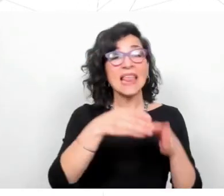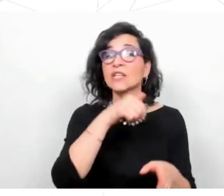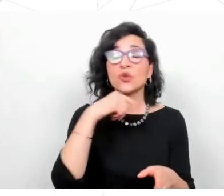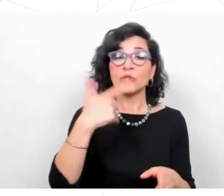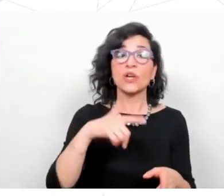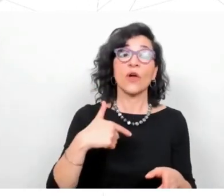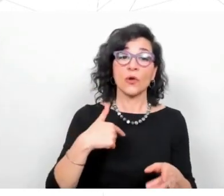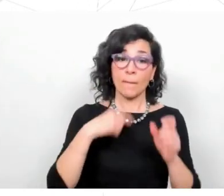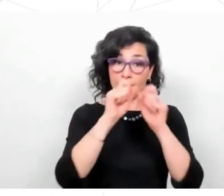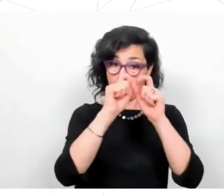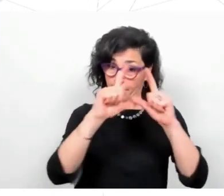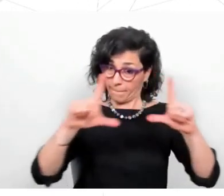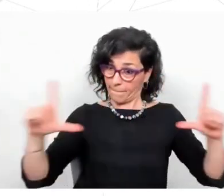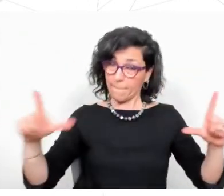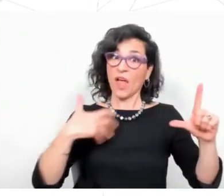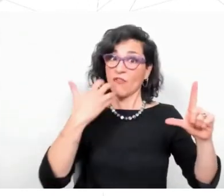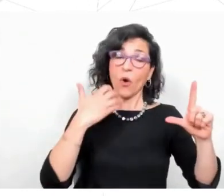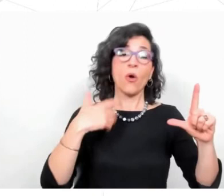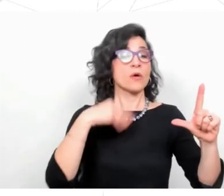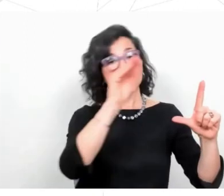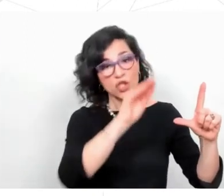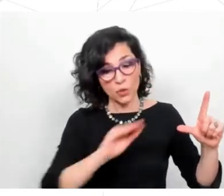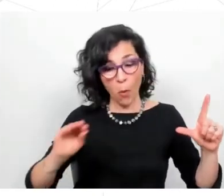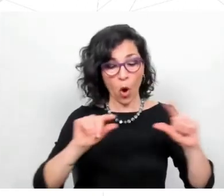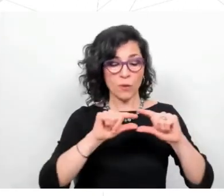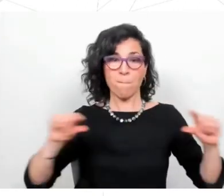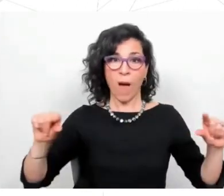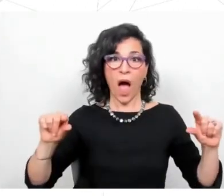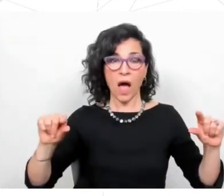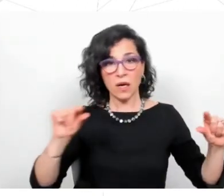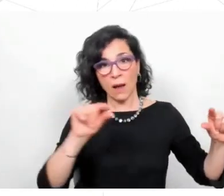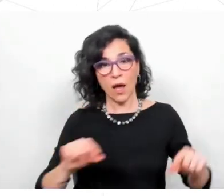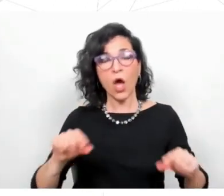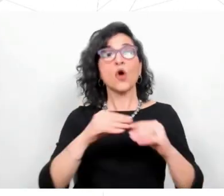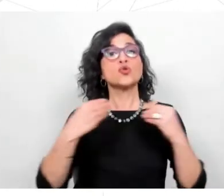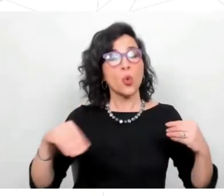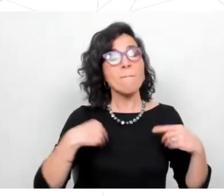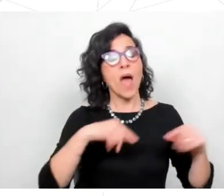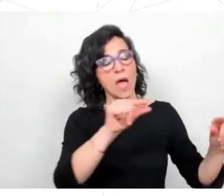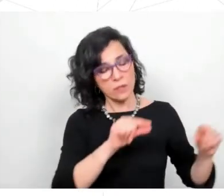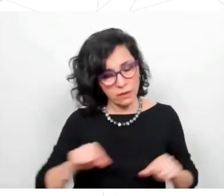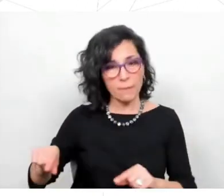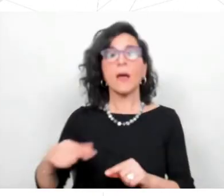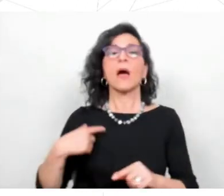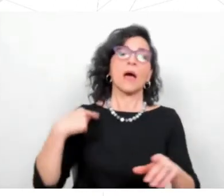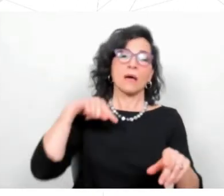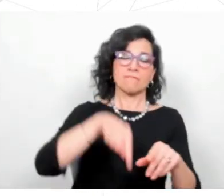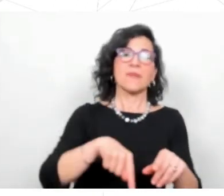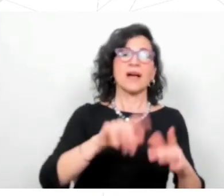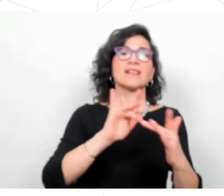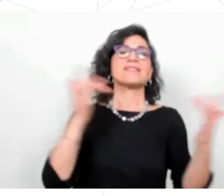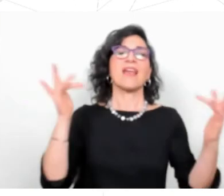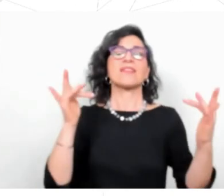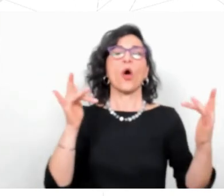on the website. Because eye gaze is not just about productivity and access, it also has some really enriching uses for gaming